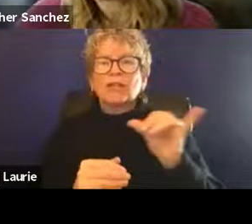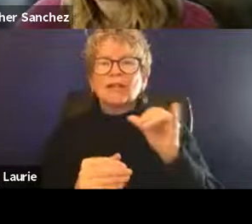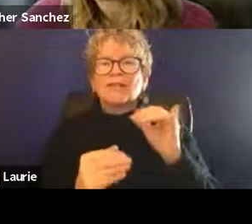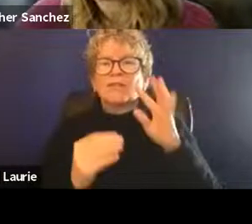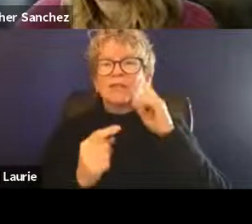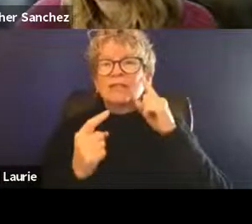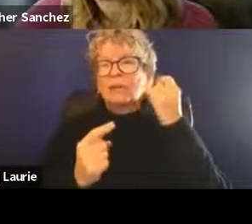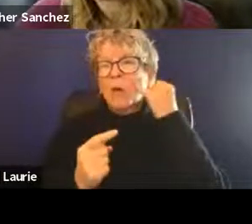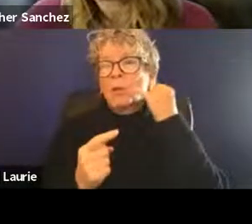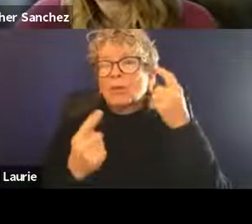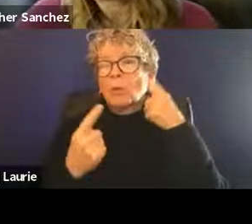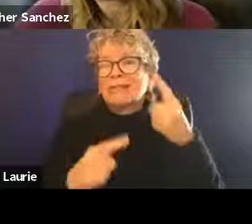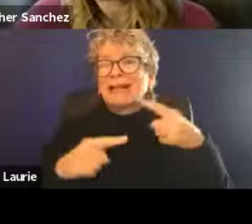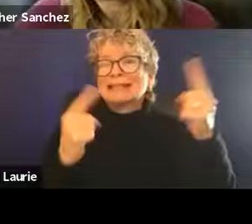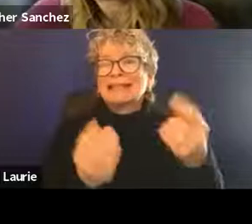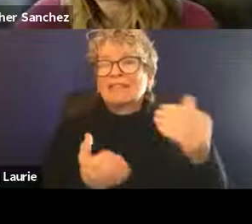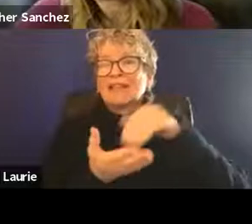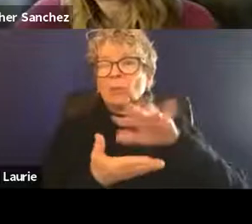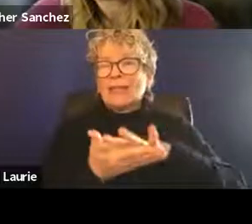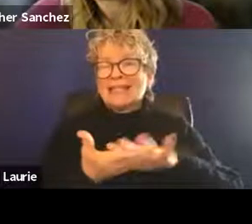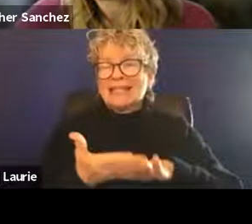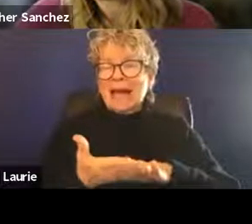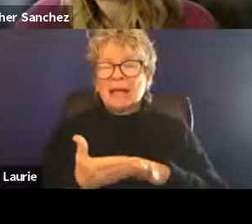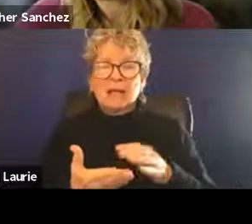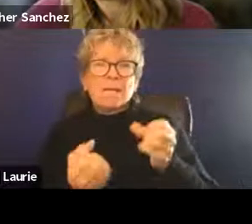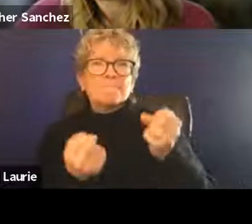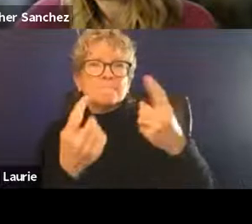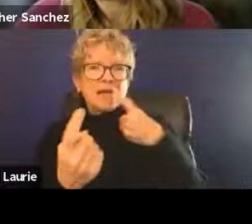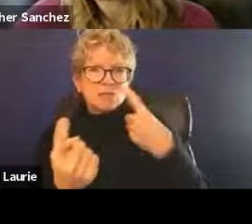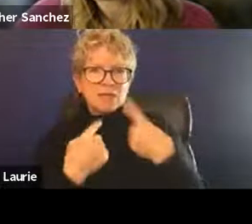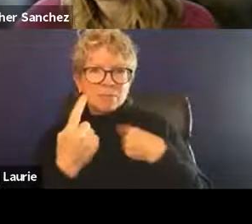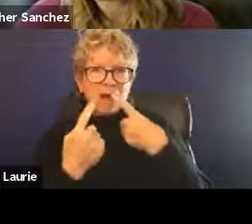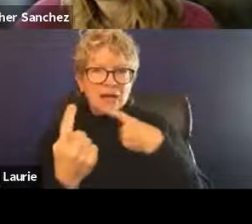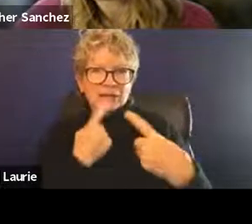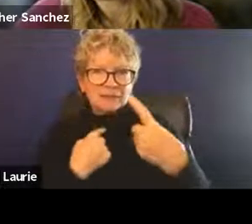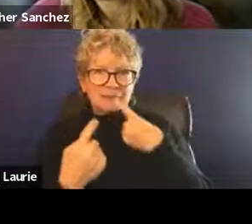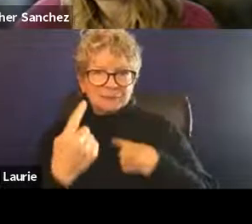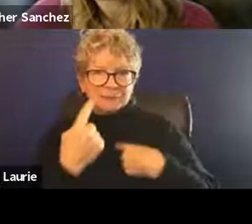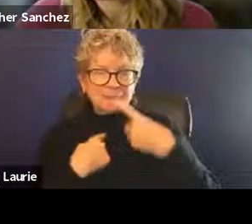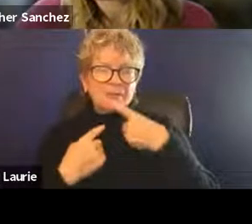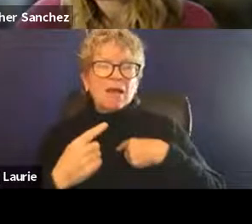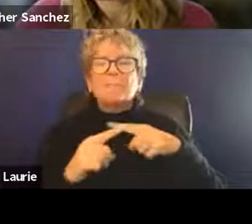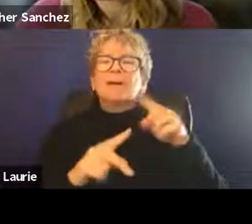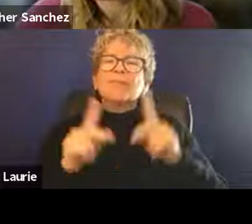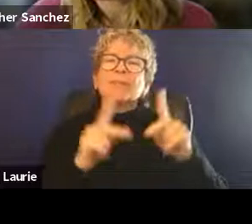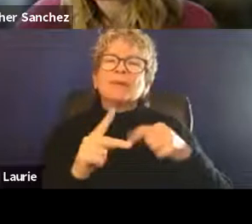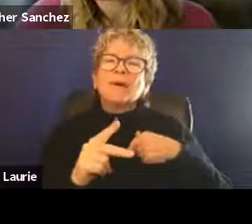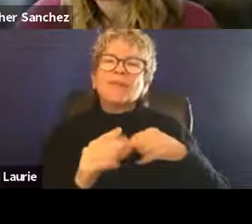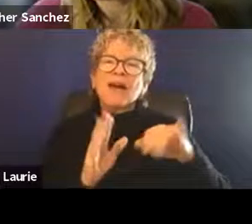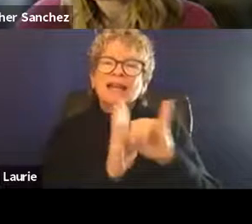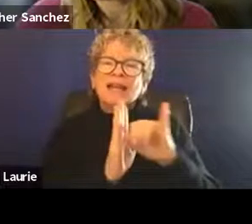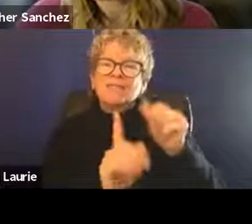redesigned? And while there were multiple responses, there was a theme by both individuals who identified themselves